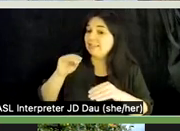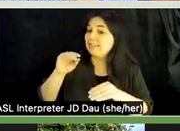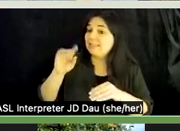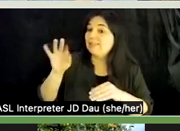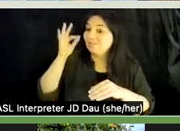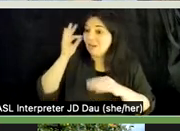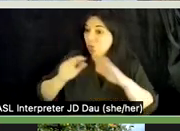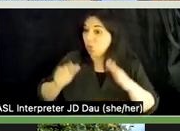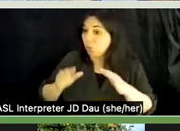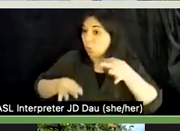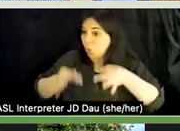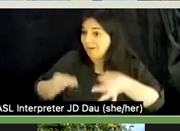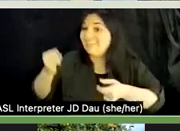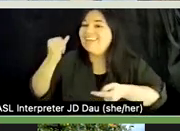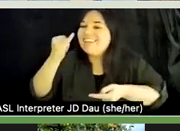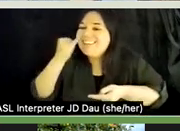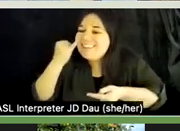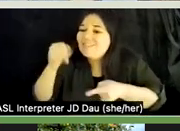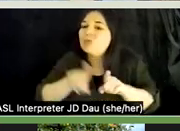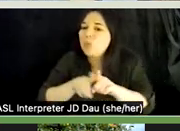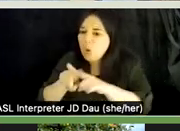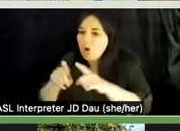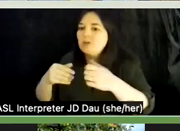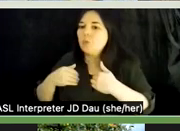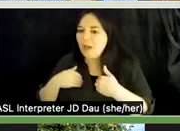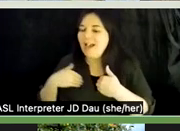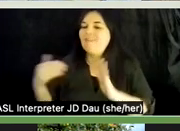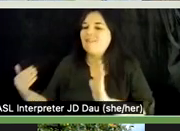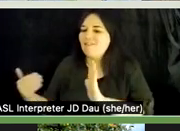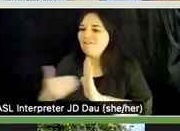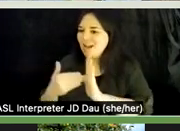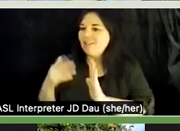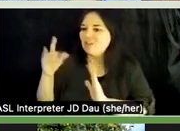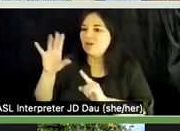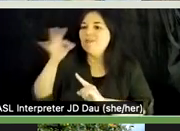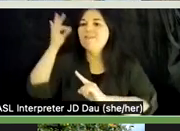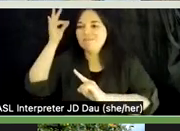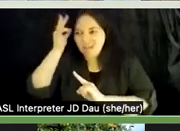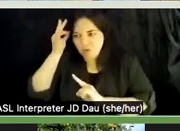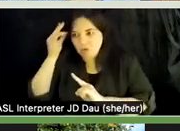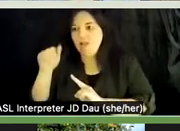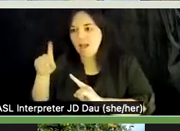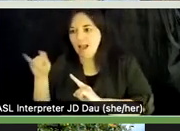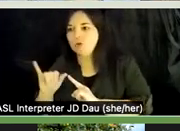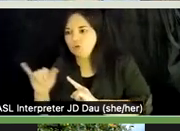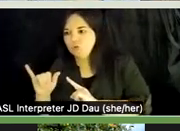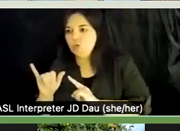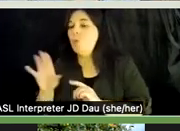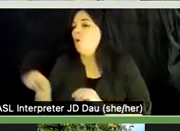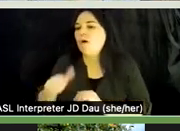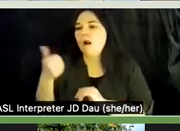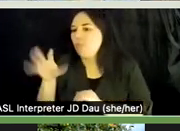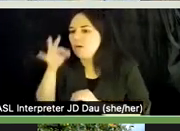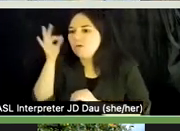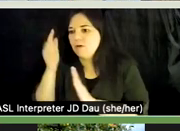you also have a violation of the Federal Fair Housing Act or some other federal